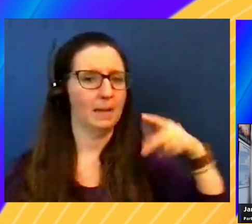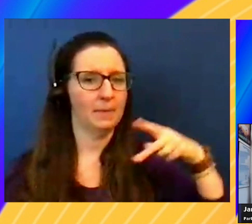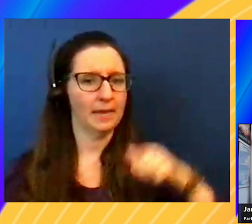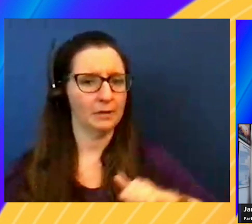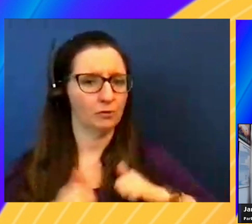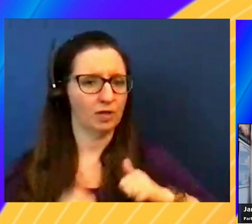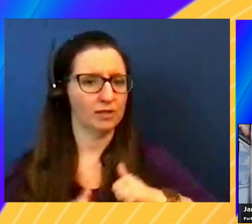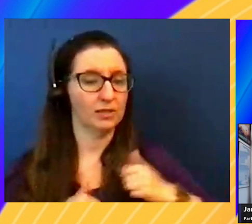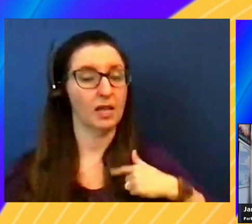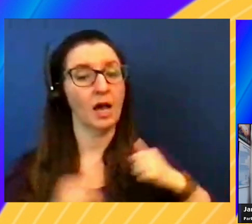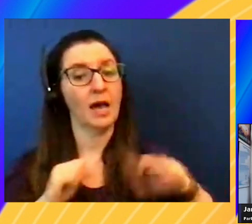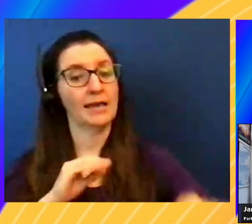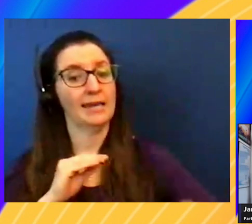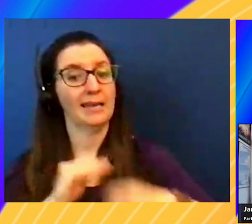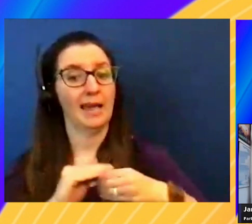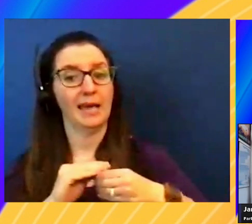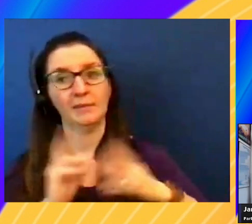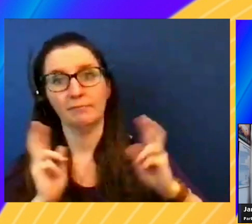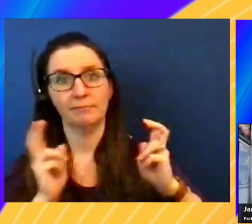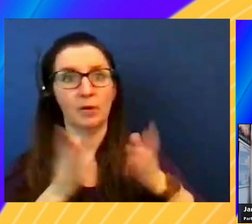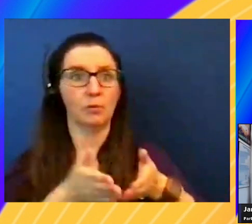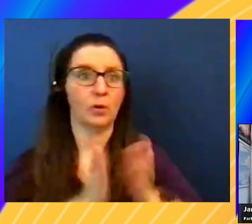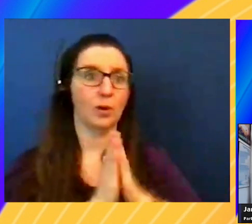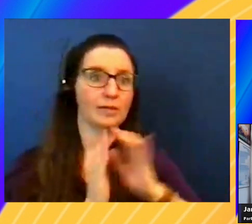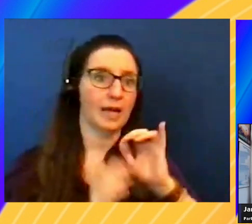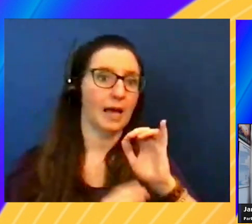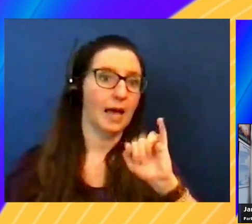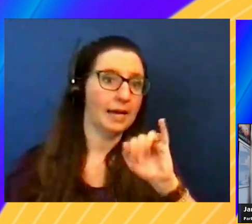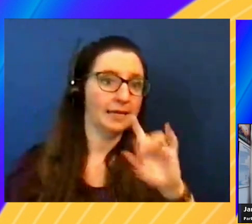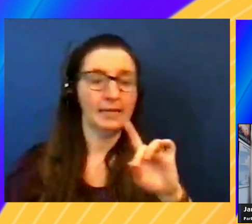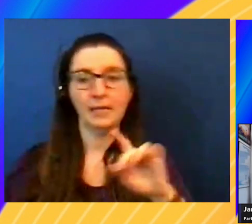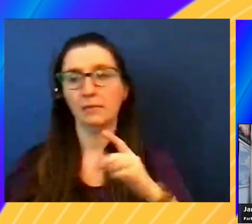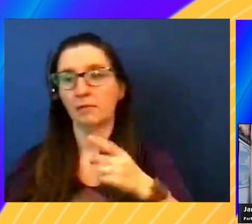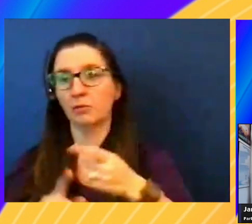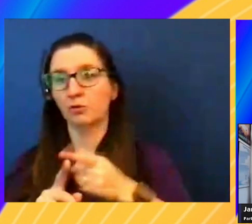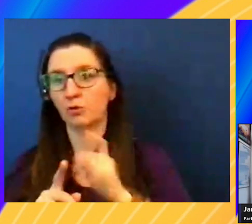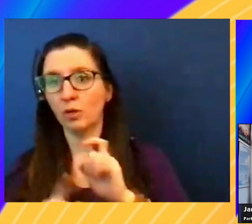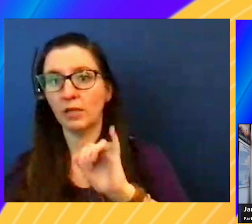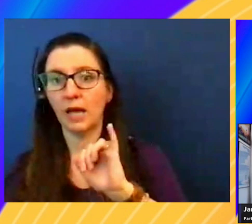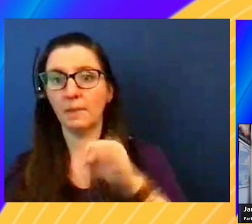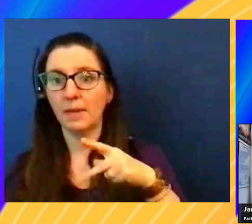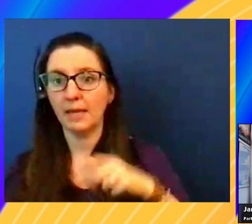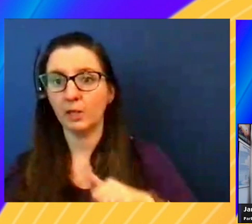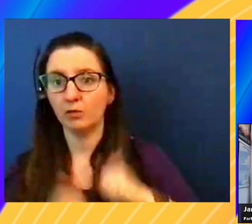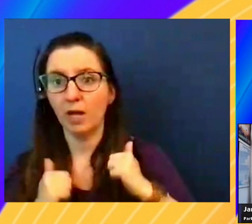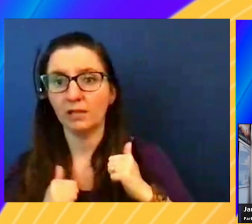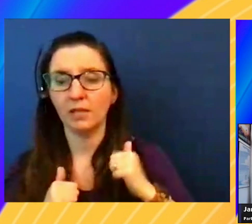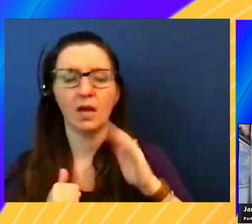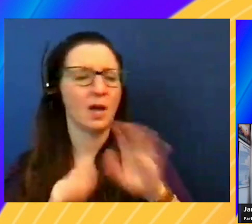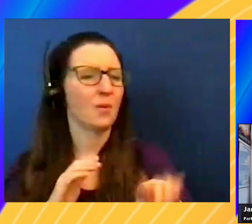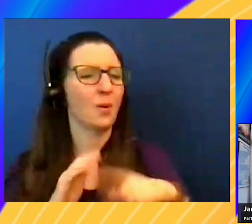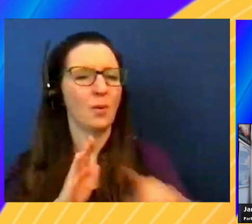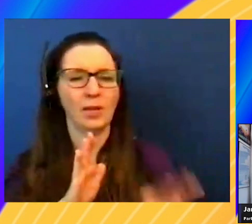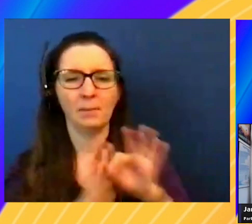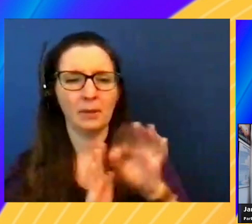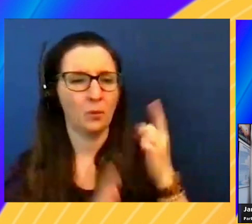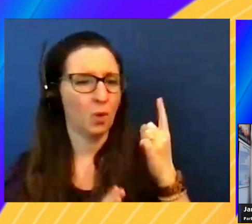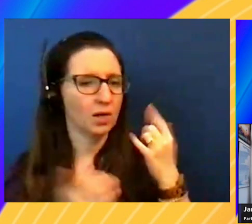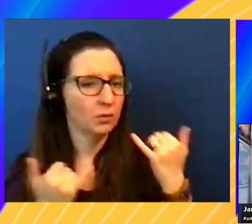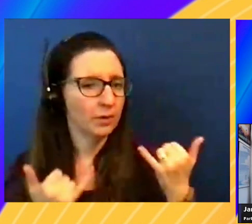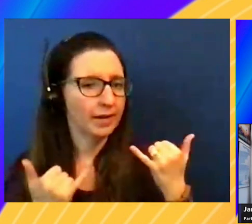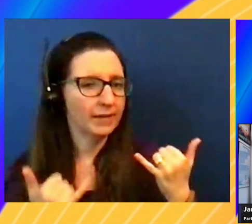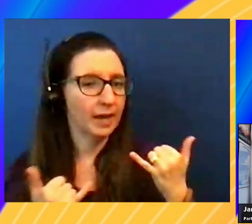like request ID or source IP address, but I'm only going to do 1 in this case. And then there's options to